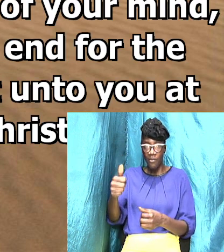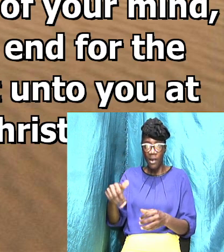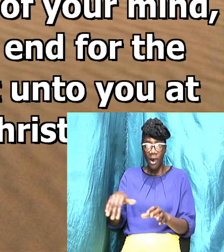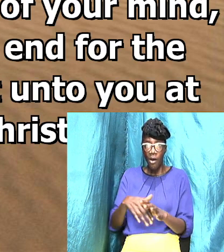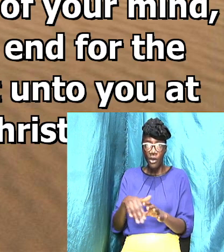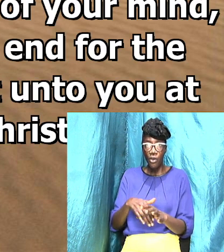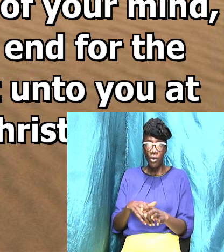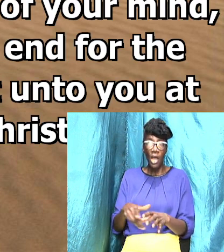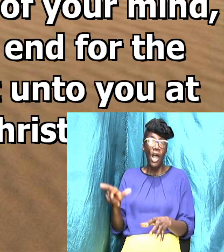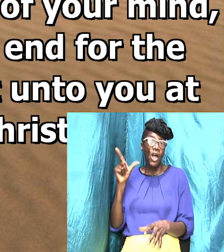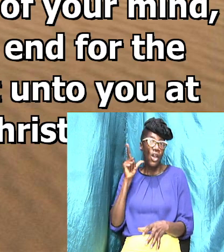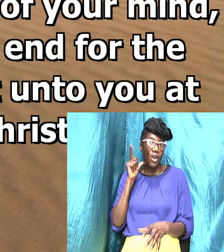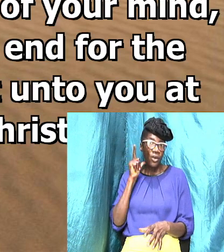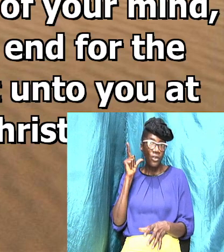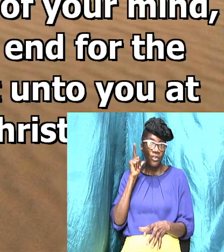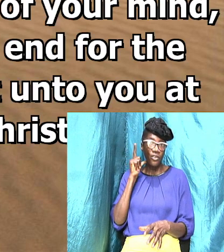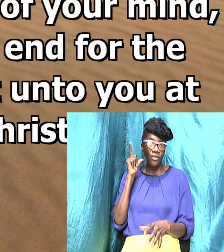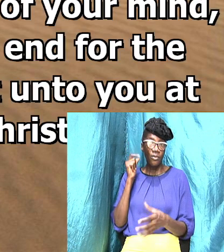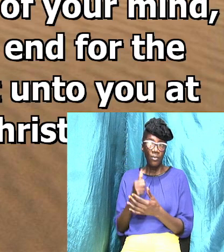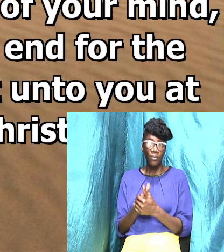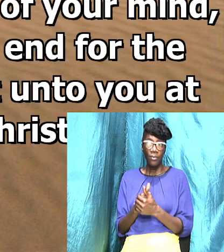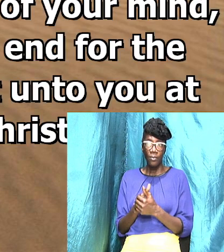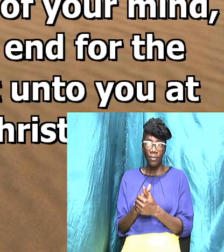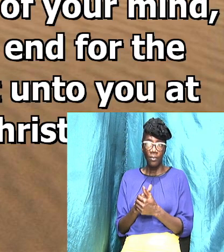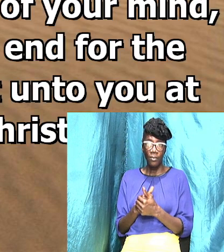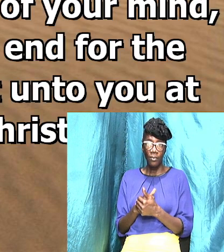lust, that is according to the world.